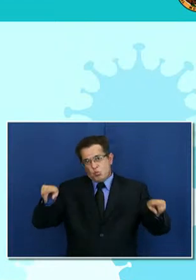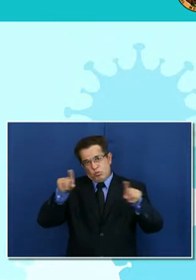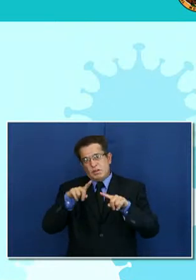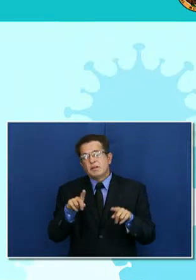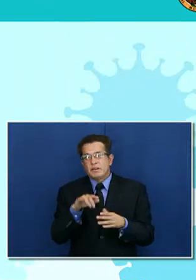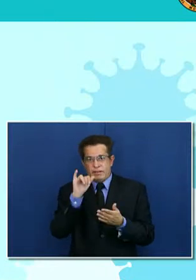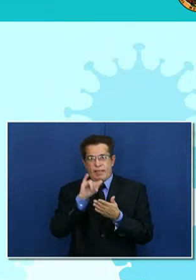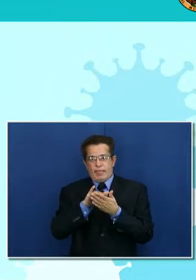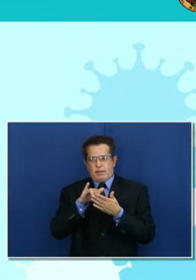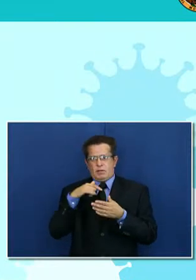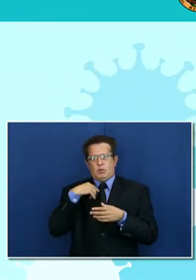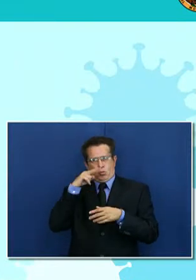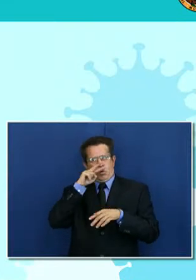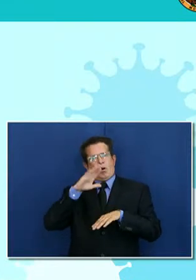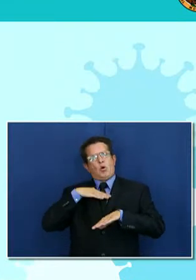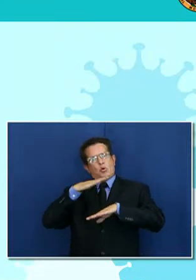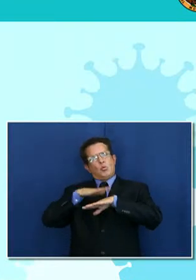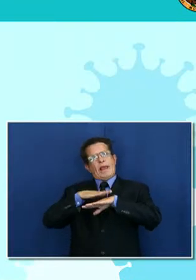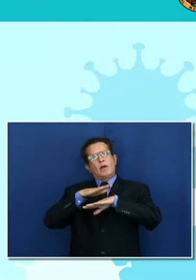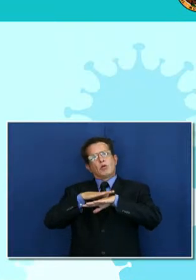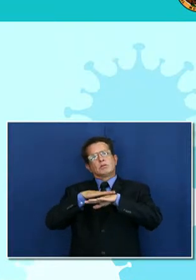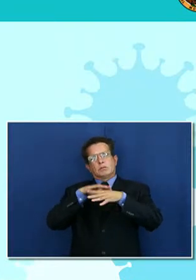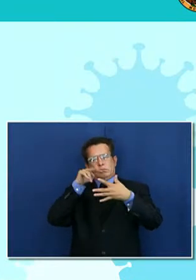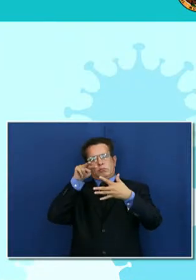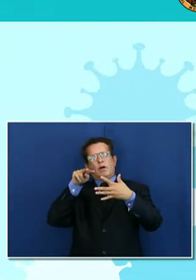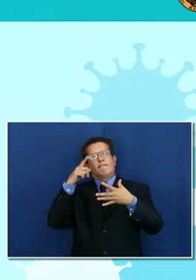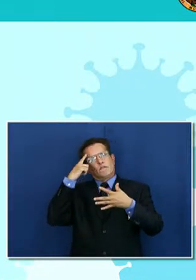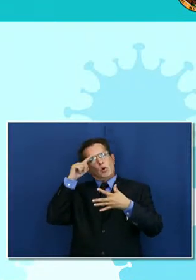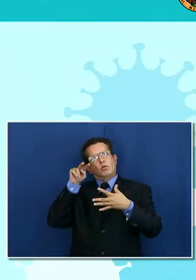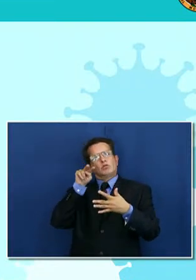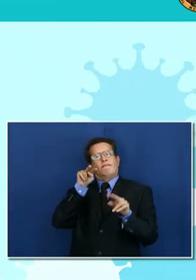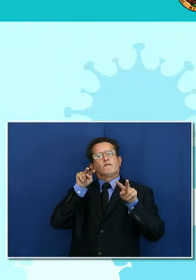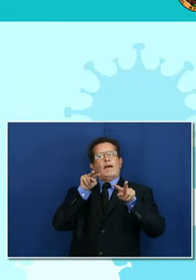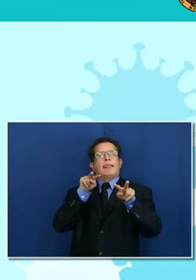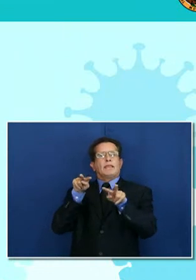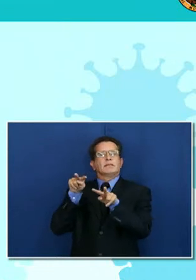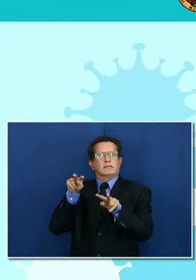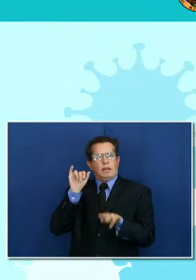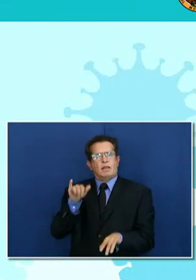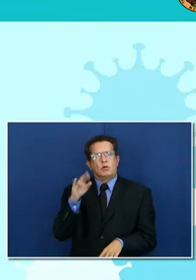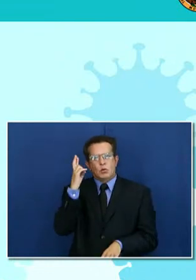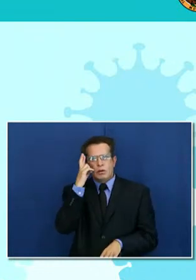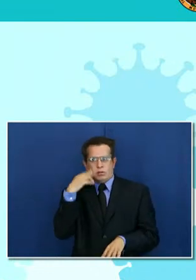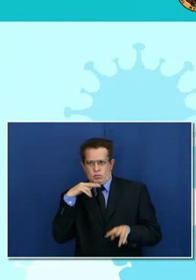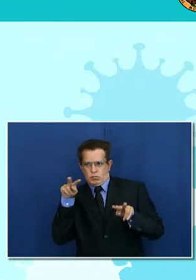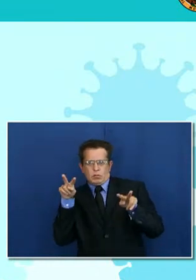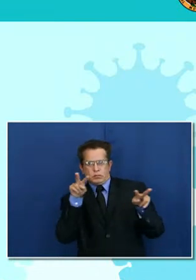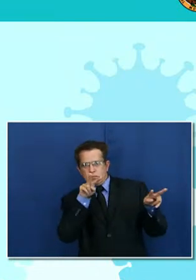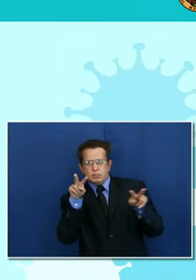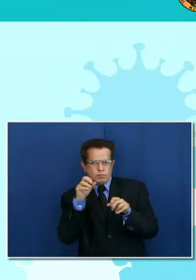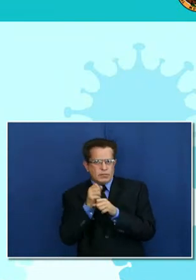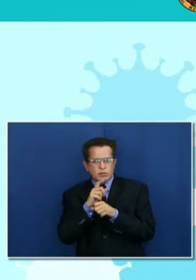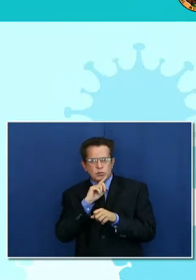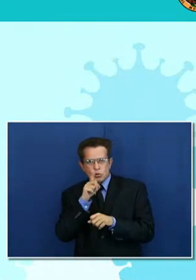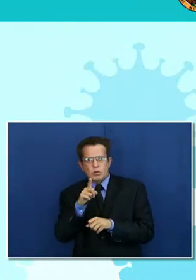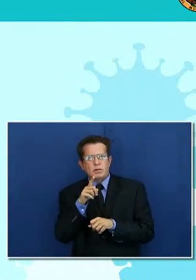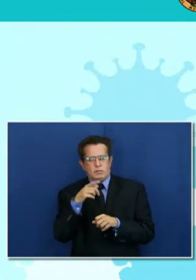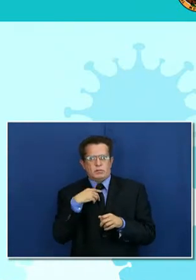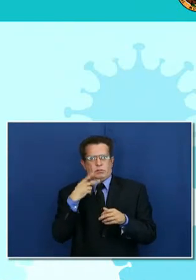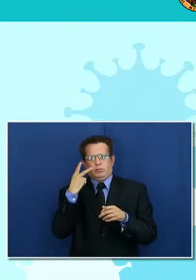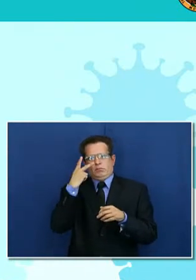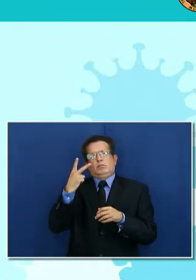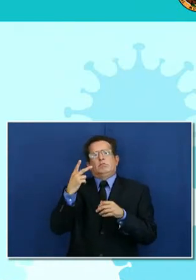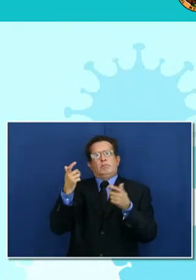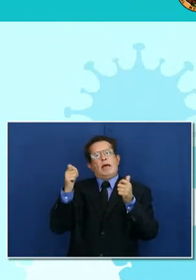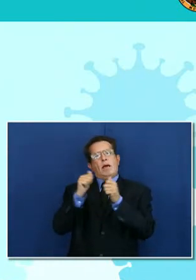is used in our trigger dashboard for surveillance purposes, and in an effort to provide as broad a big picture